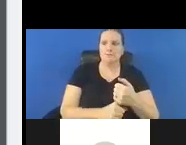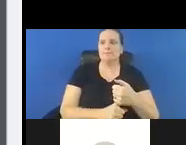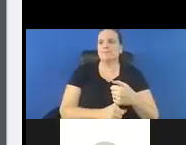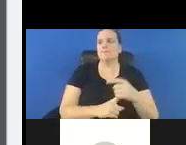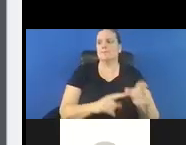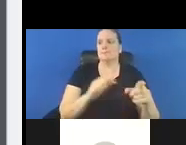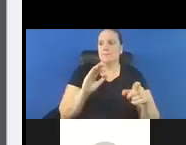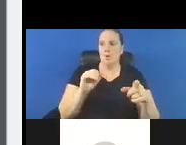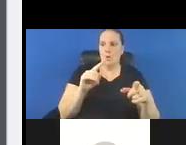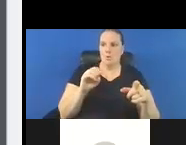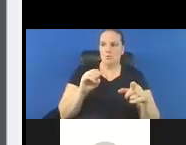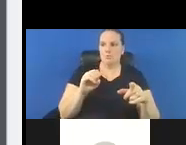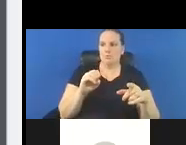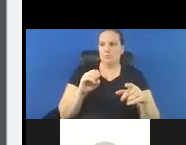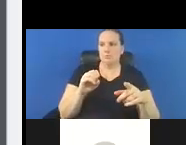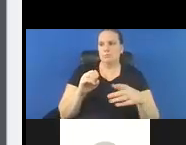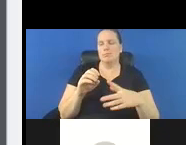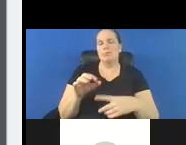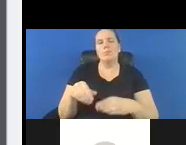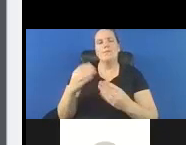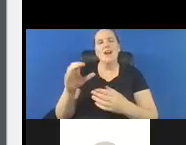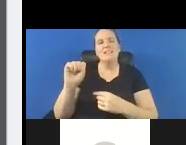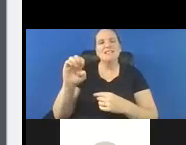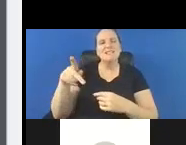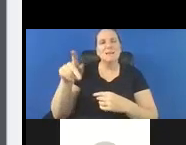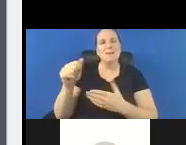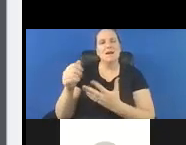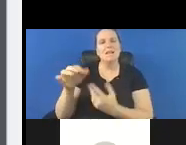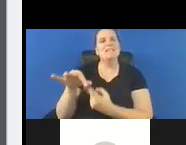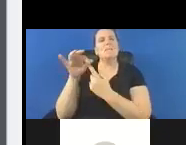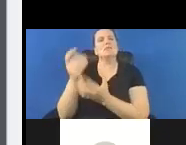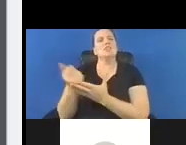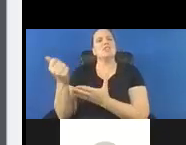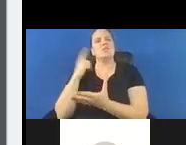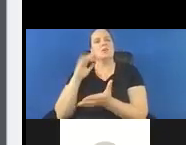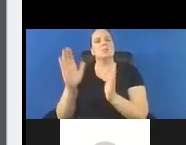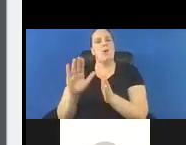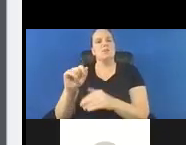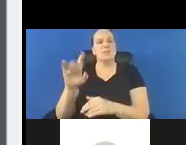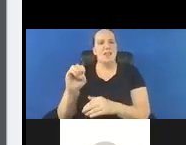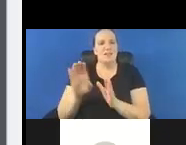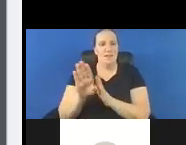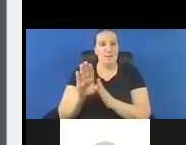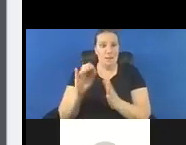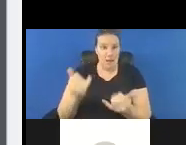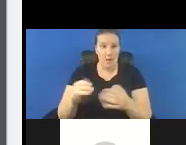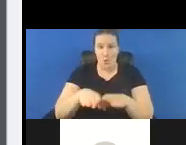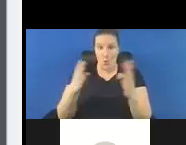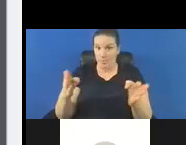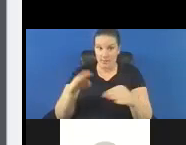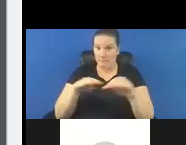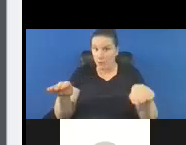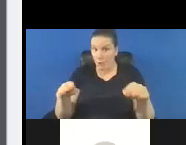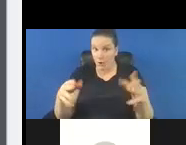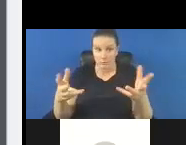would provide a SEPA exemption for small scale infill development. Okay, I'll open the floor. Anyone want to